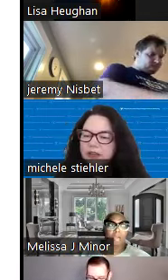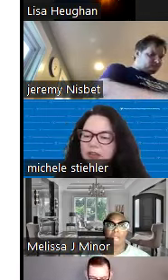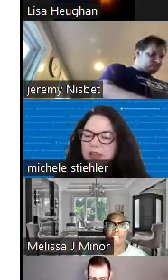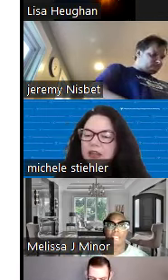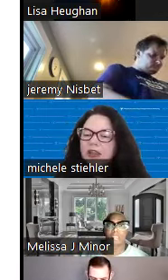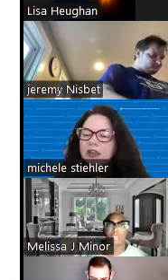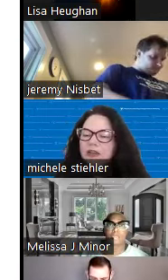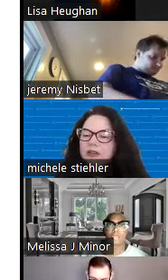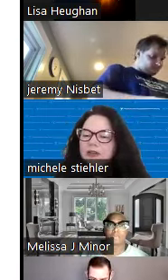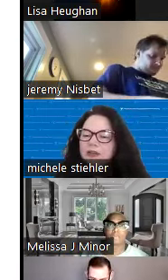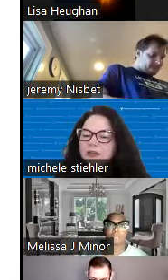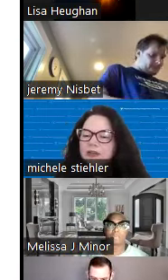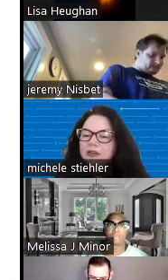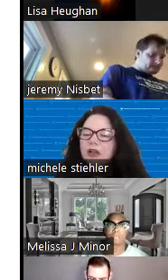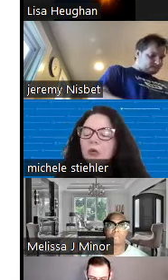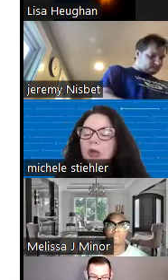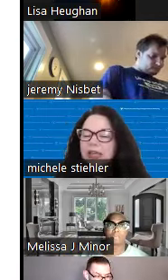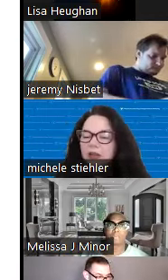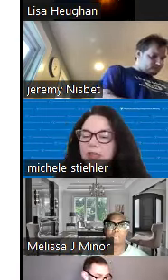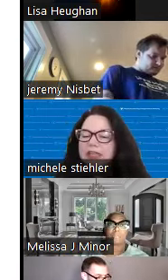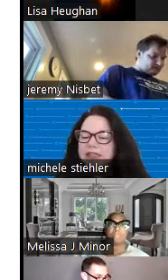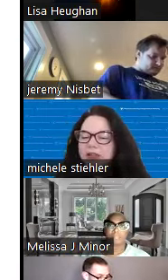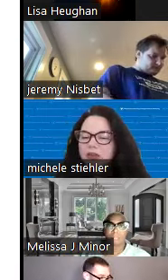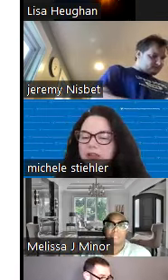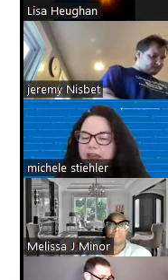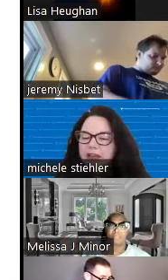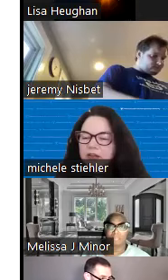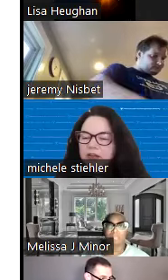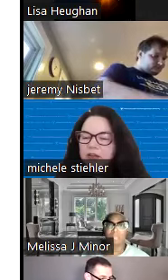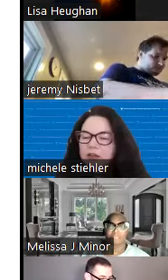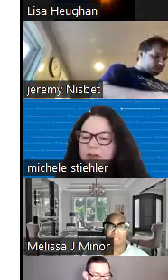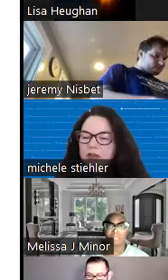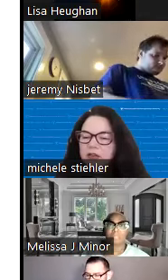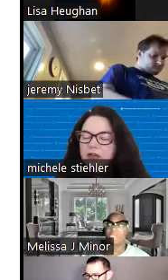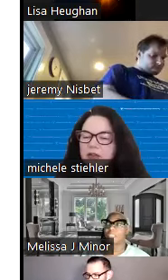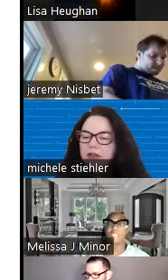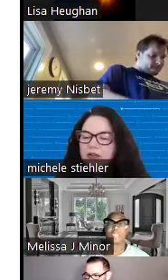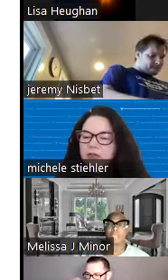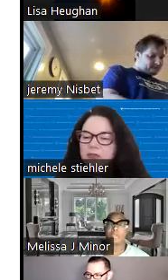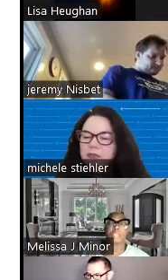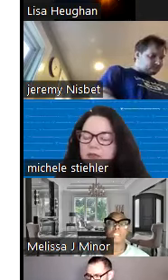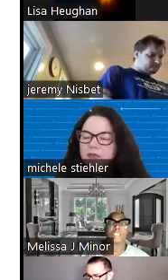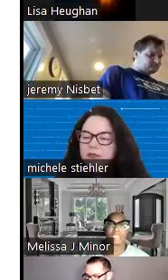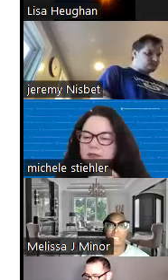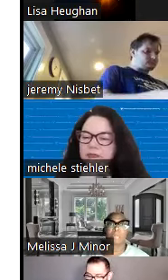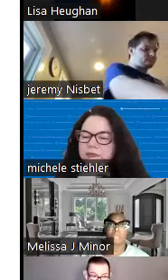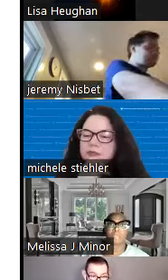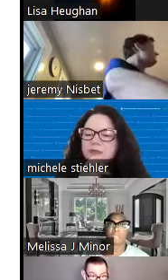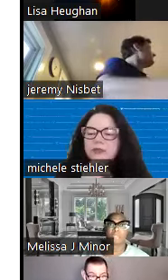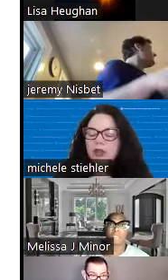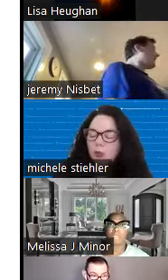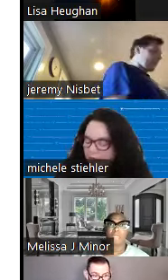area. She does too, We can take a look at that. because this has been going on since